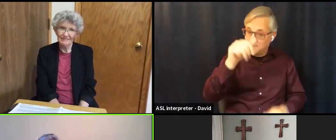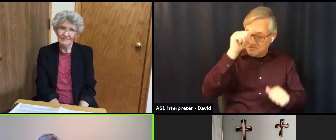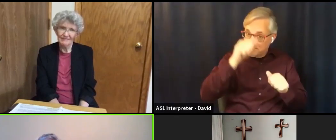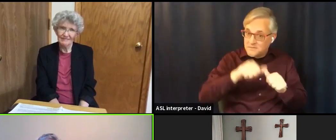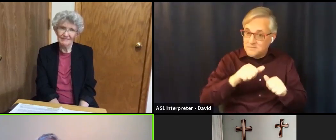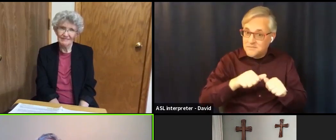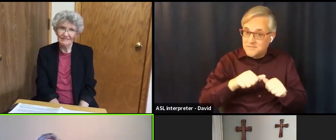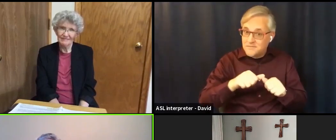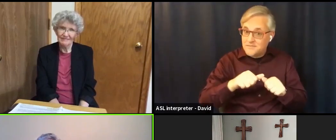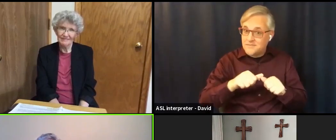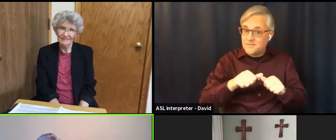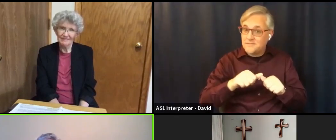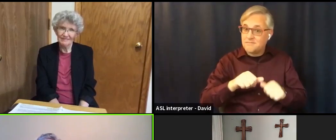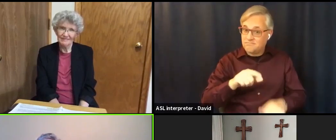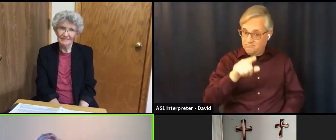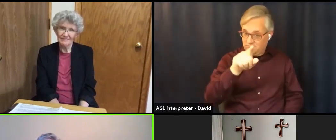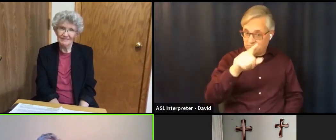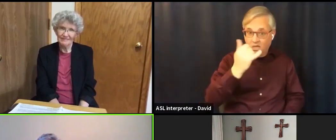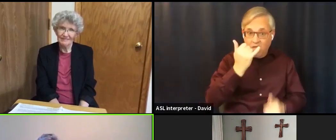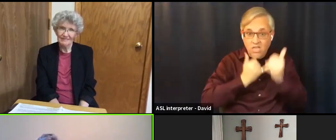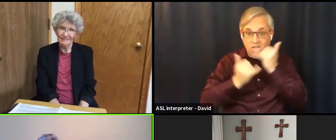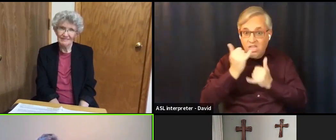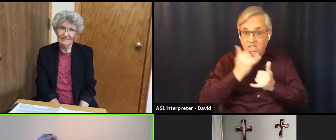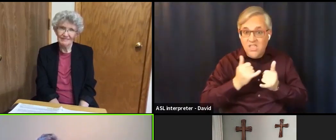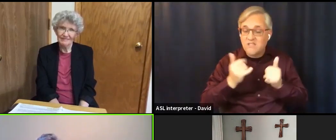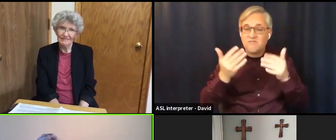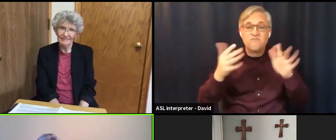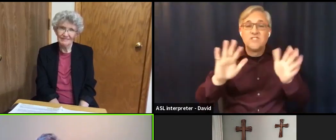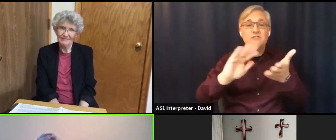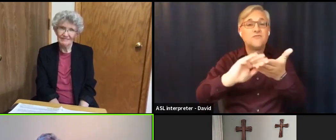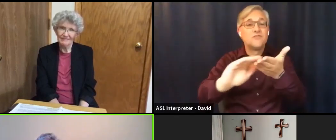Peter, your mistakes are forgiven.